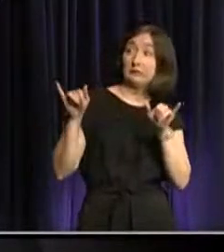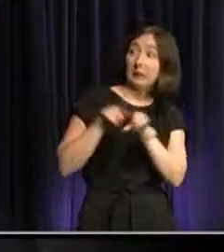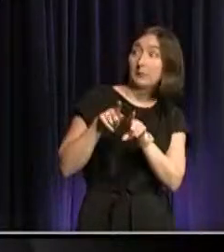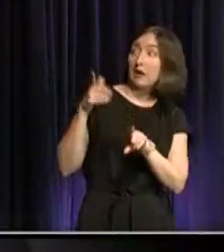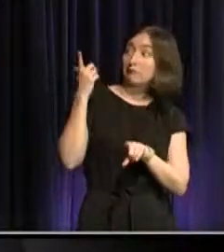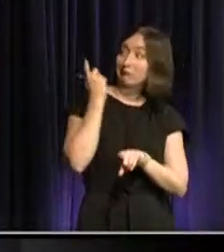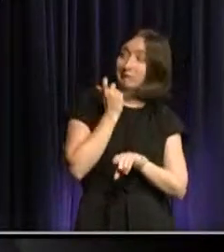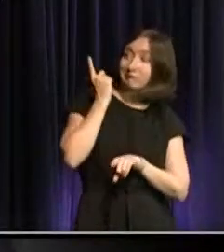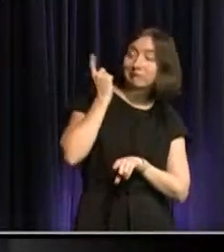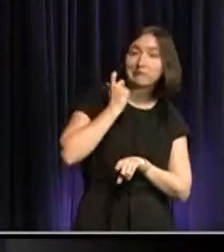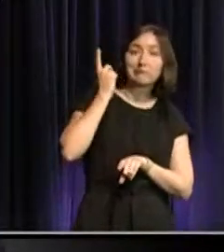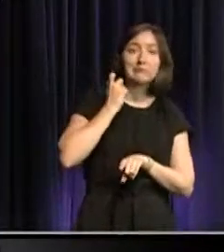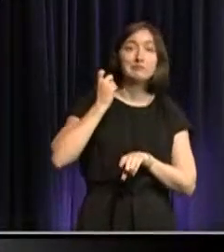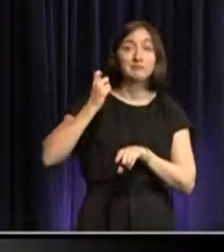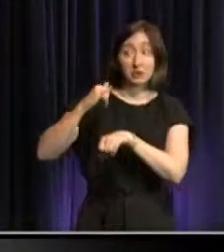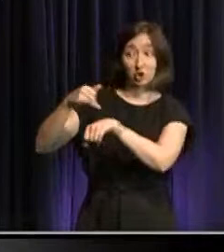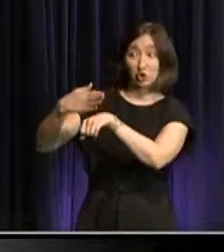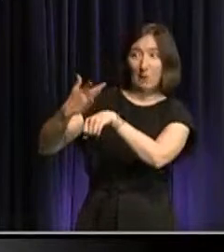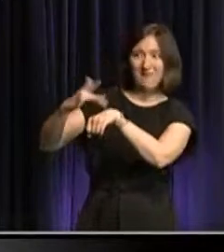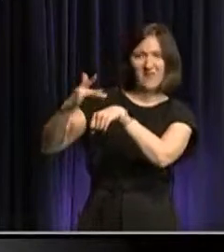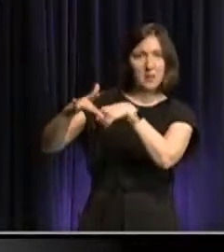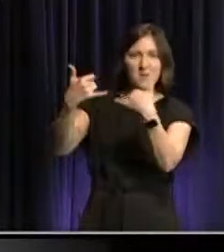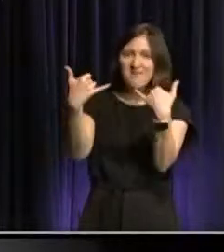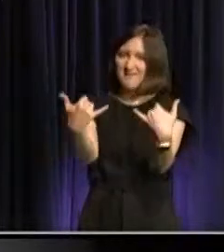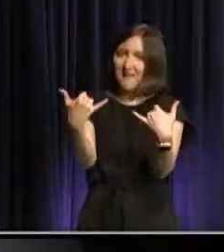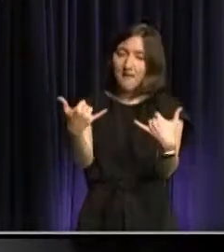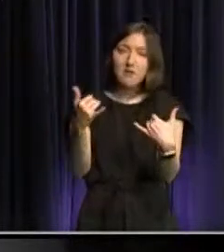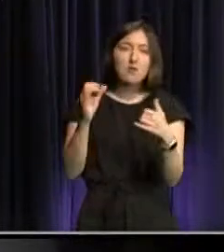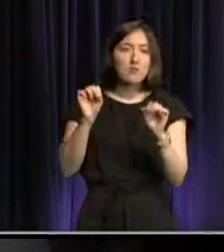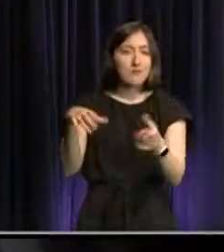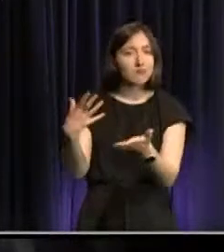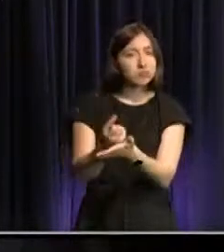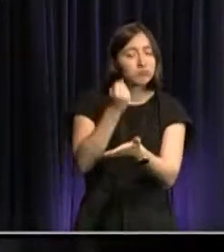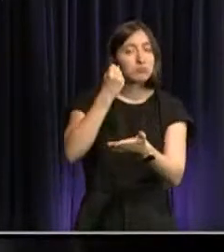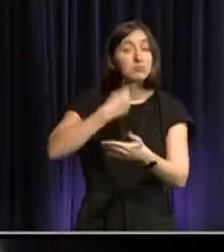you get a stipend to make ends meet, you can enroll at